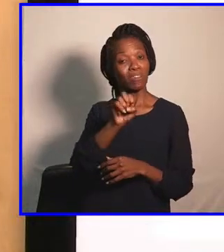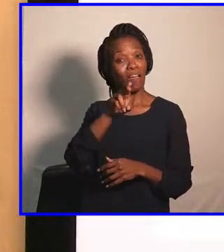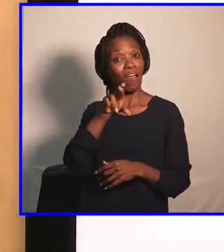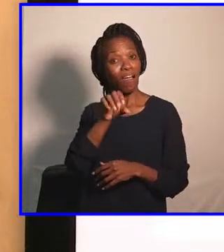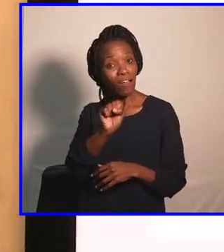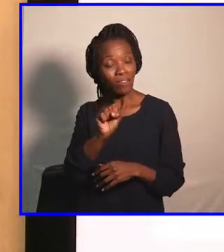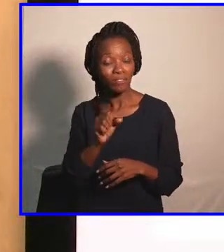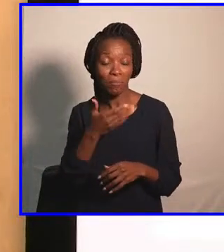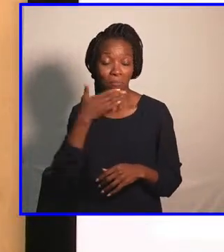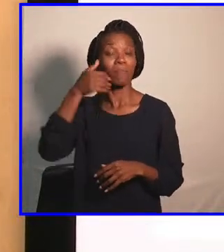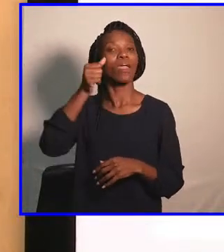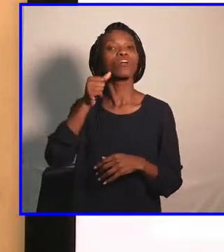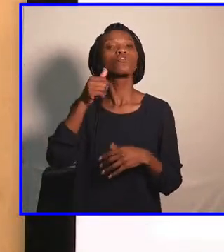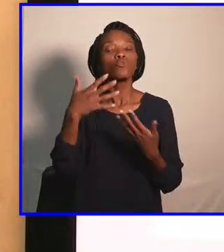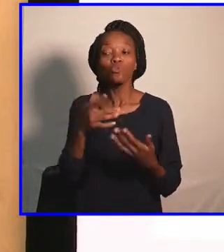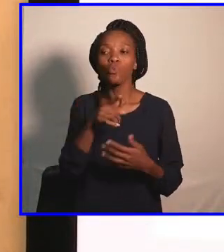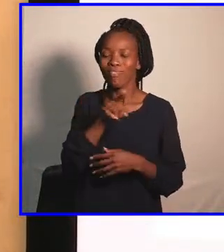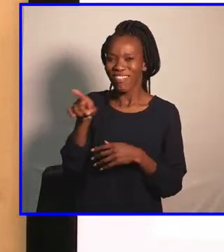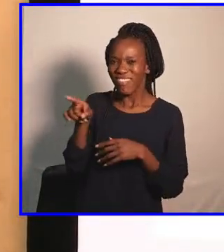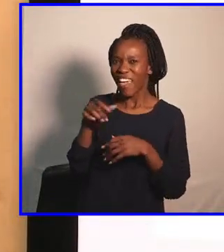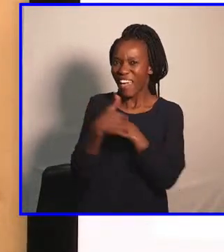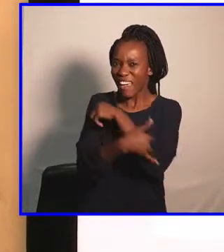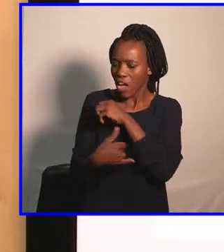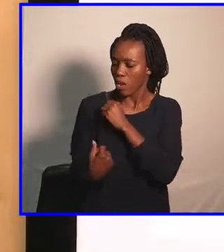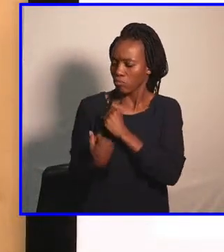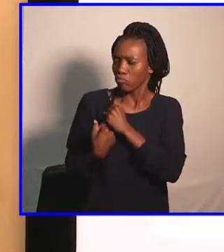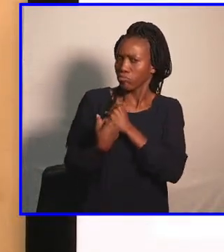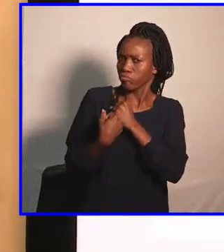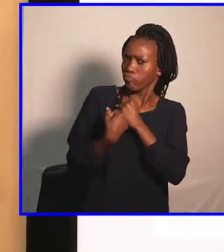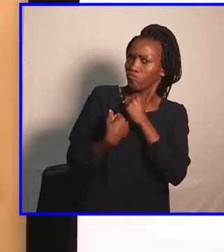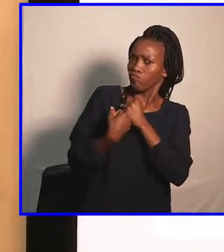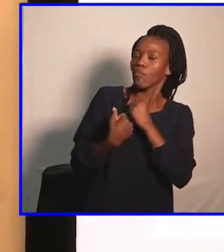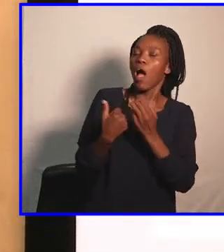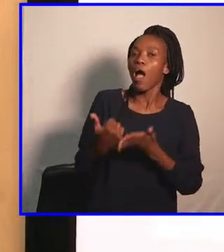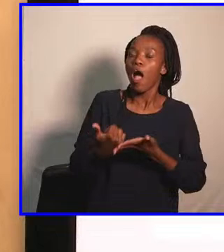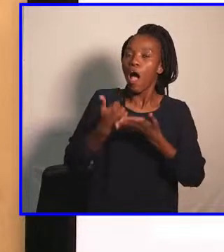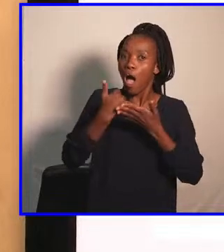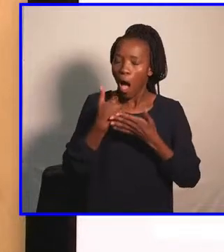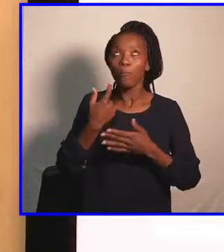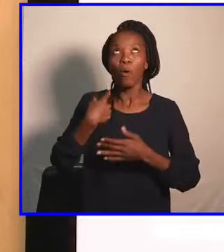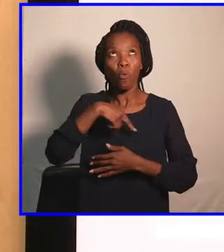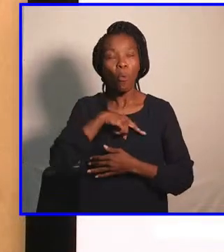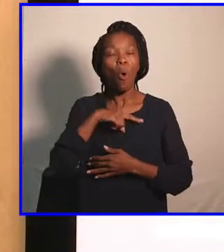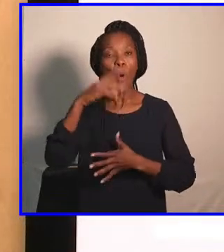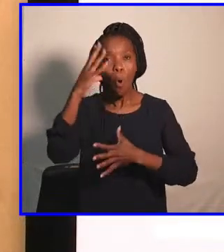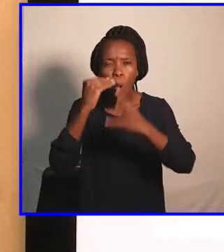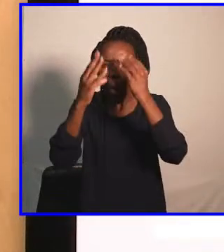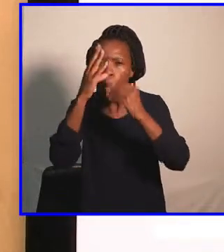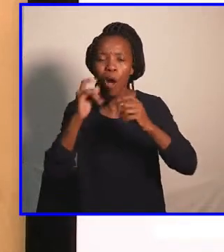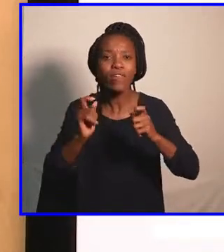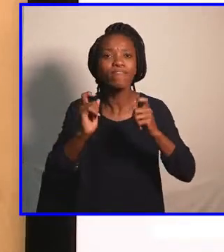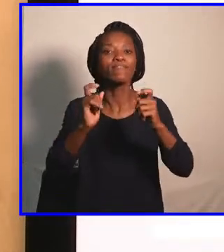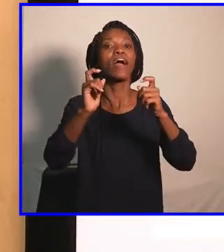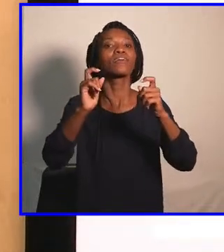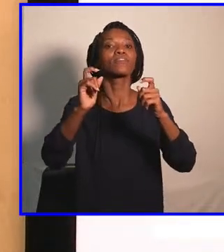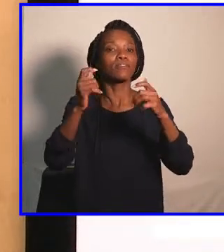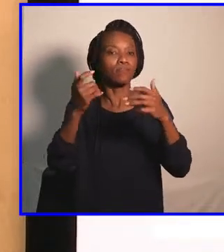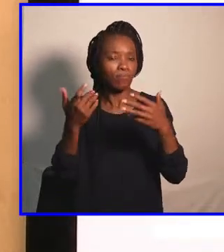assistance helped to accelerate the pace of learning for SARS during the early